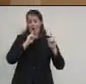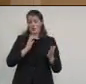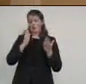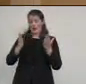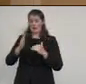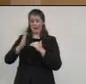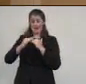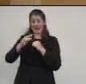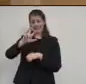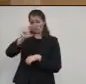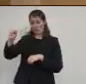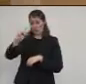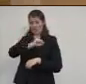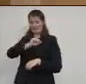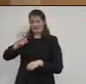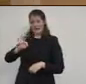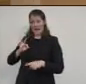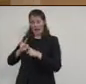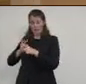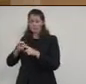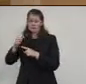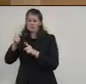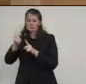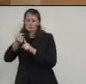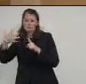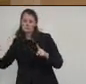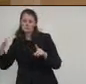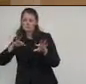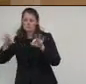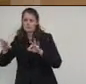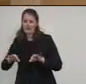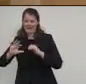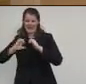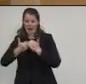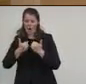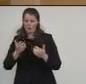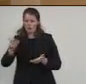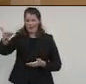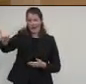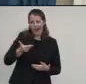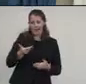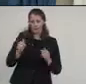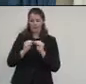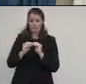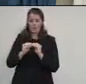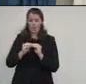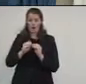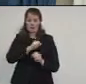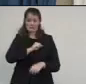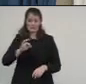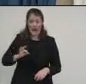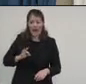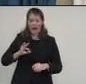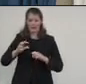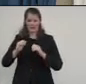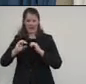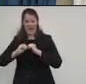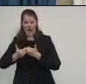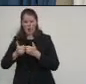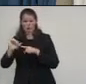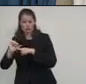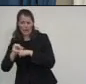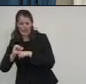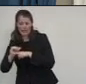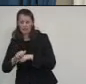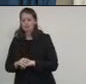are concerned about their safety even as businesses reopen and services can resume. They're concerned about their individual